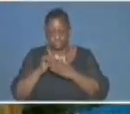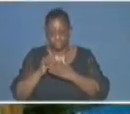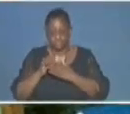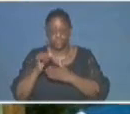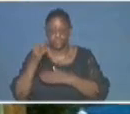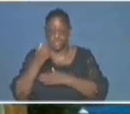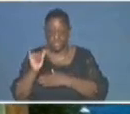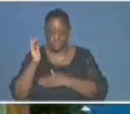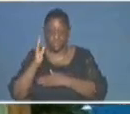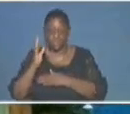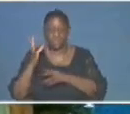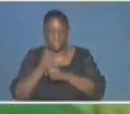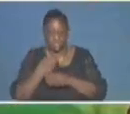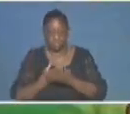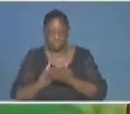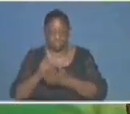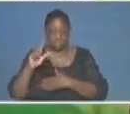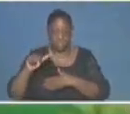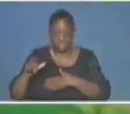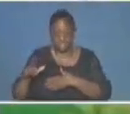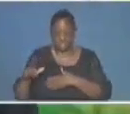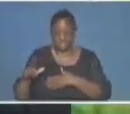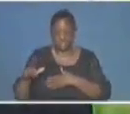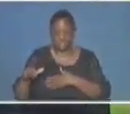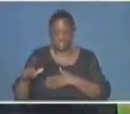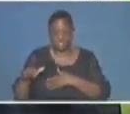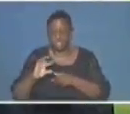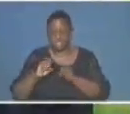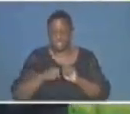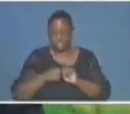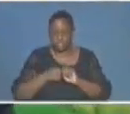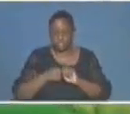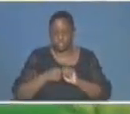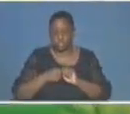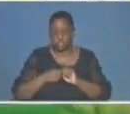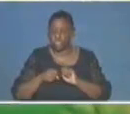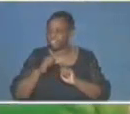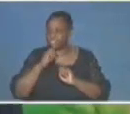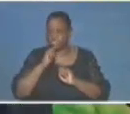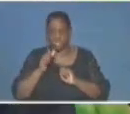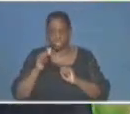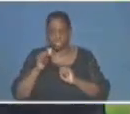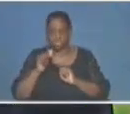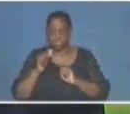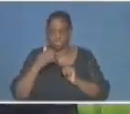at the appropriate time with that. This is purely a debtor-creditor situation. There's no negative light. There's no